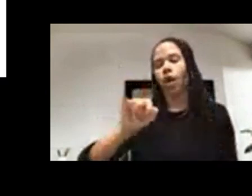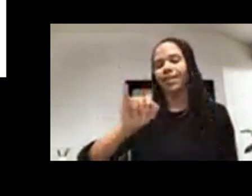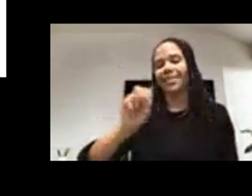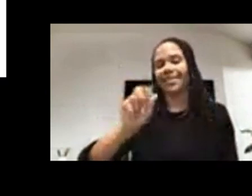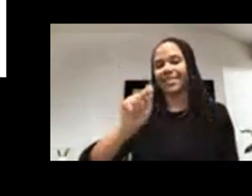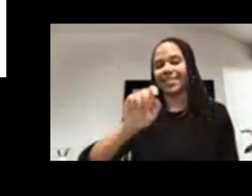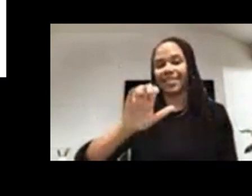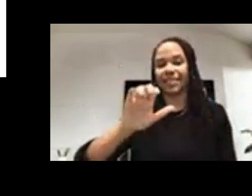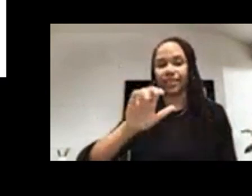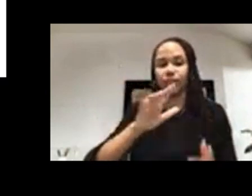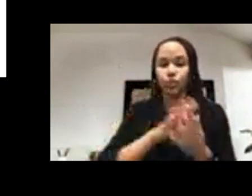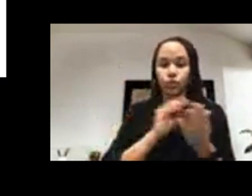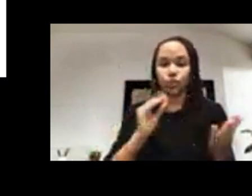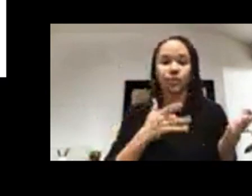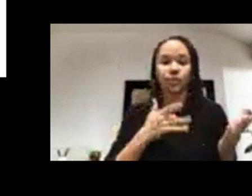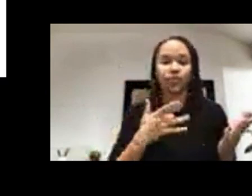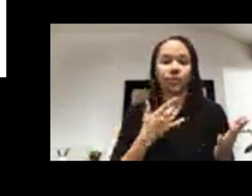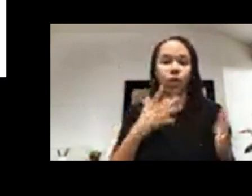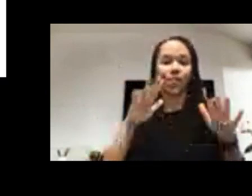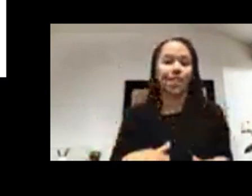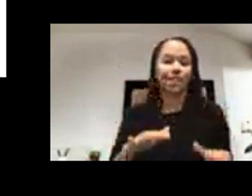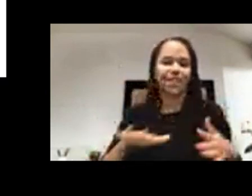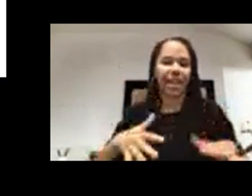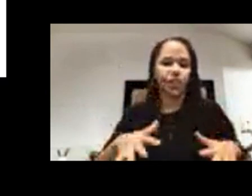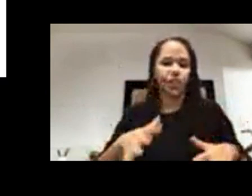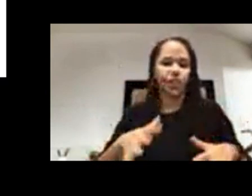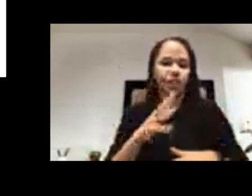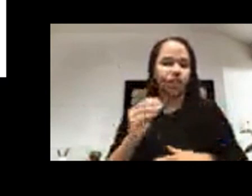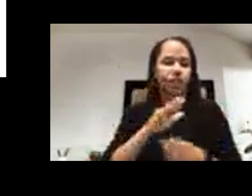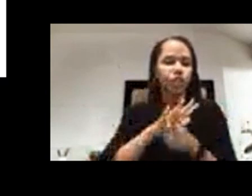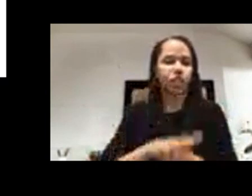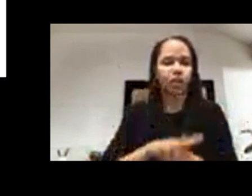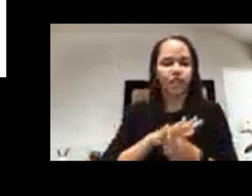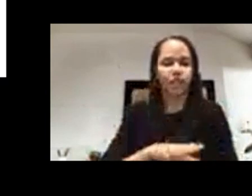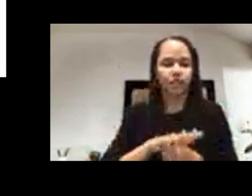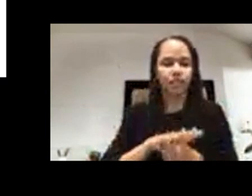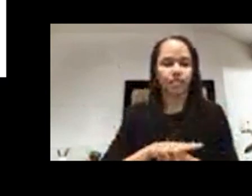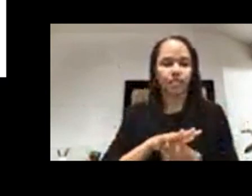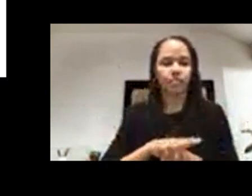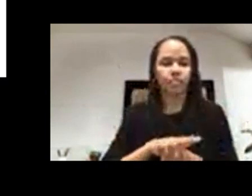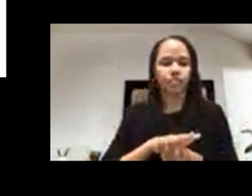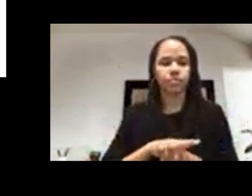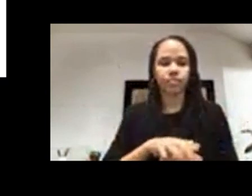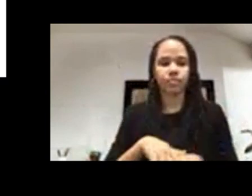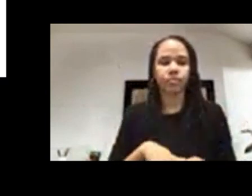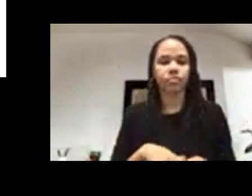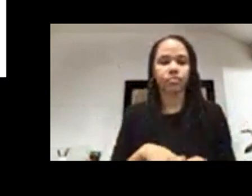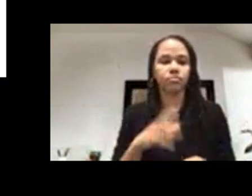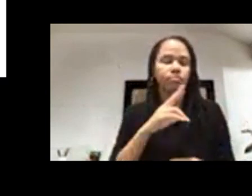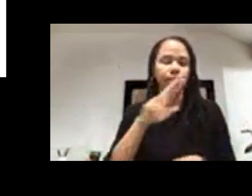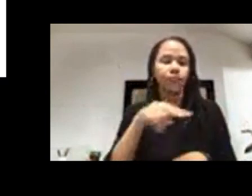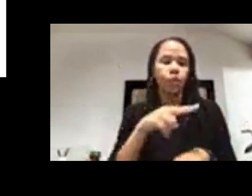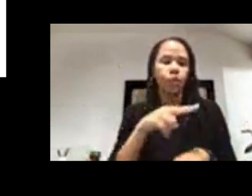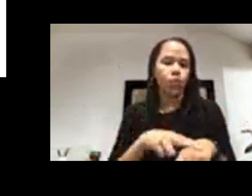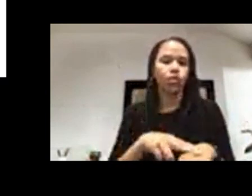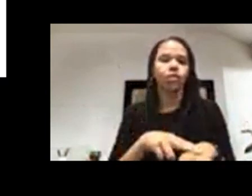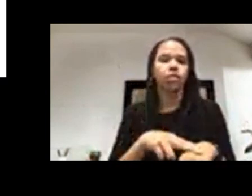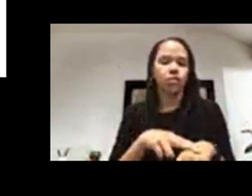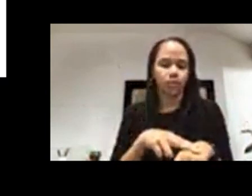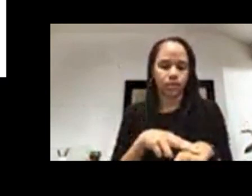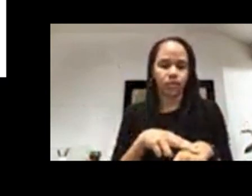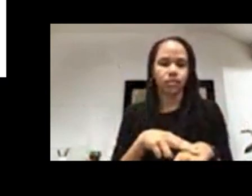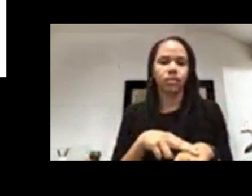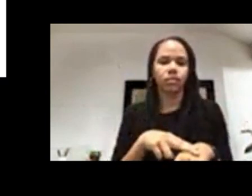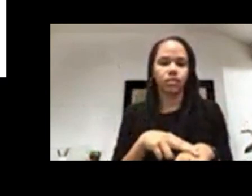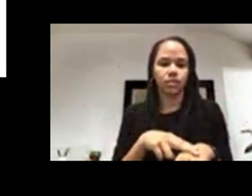while working in teams, which is something that was relatively new for them. And in our course, we fortunately